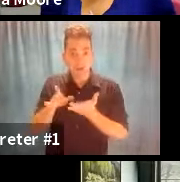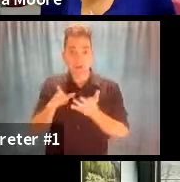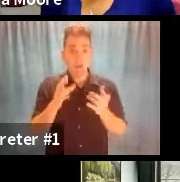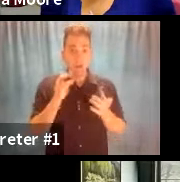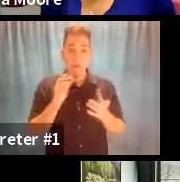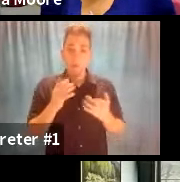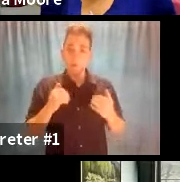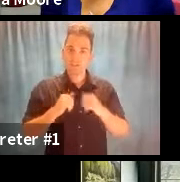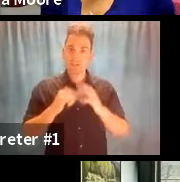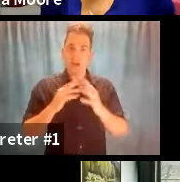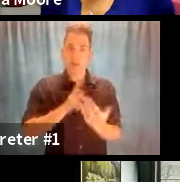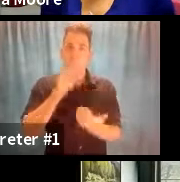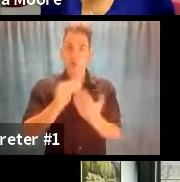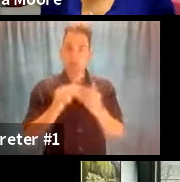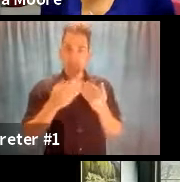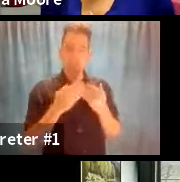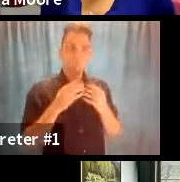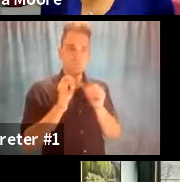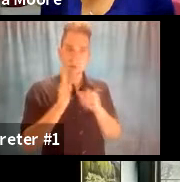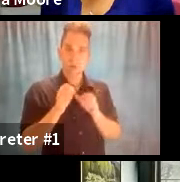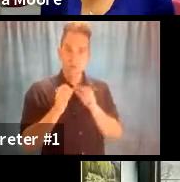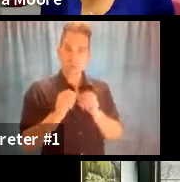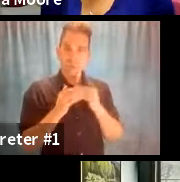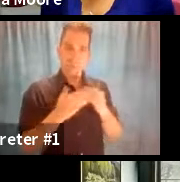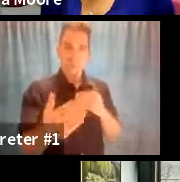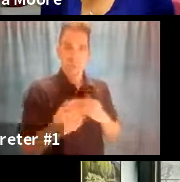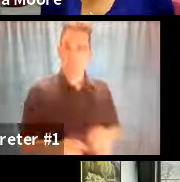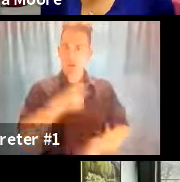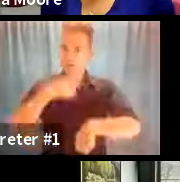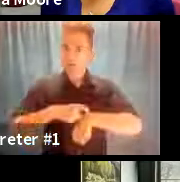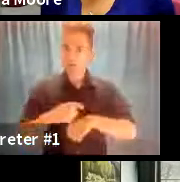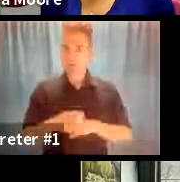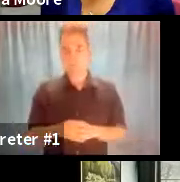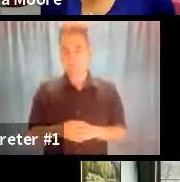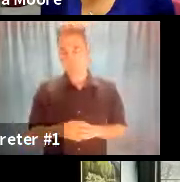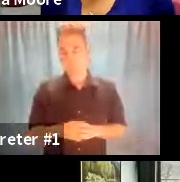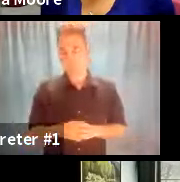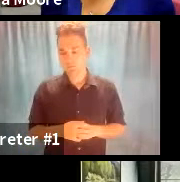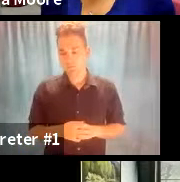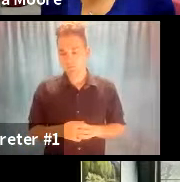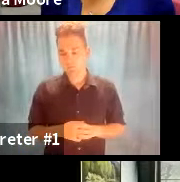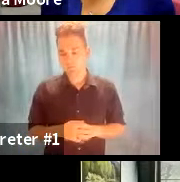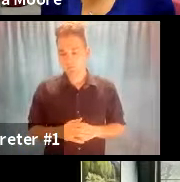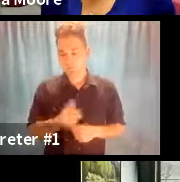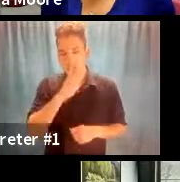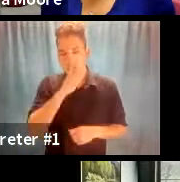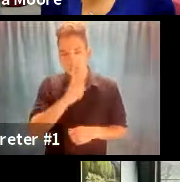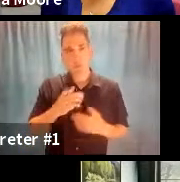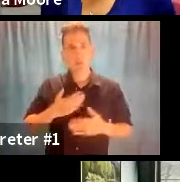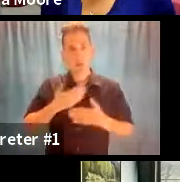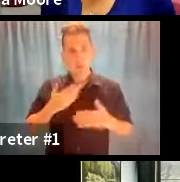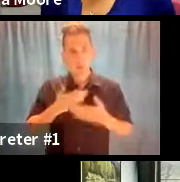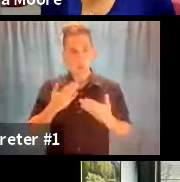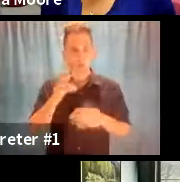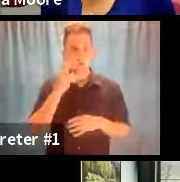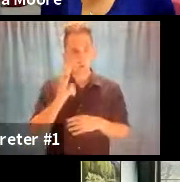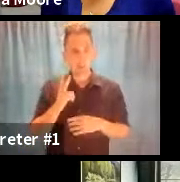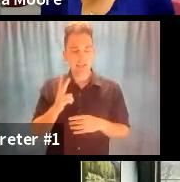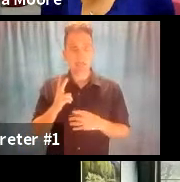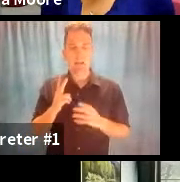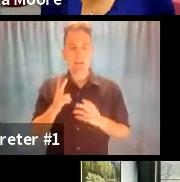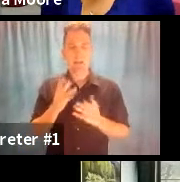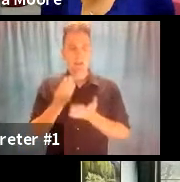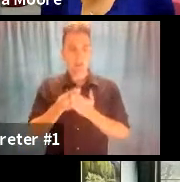And lastly, we want to say we're really happy to see that there is funding for the unhoused, that